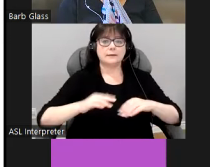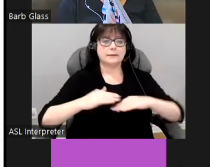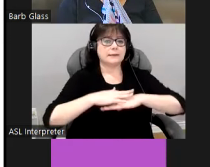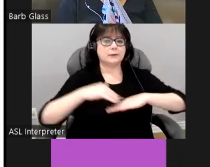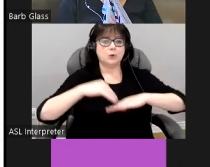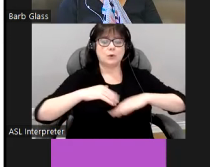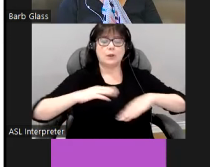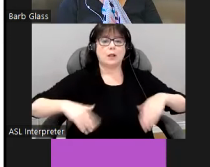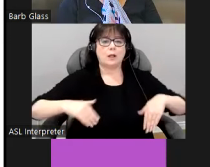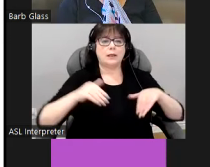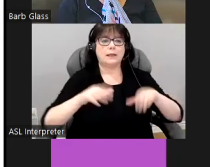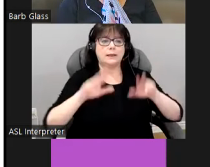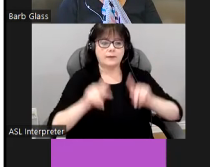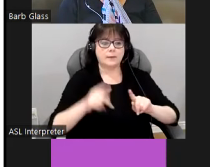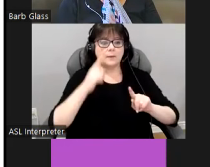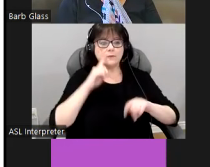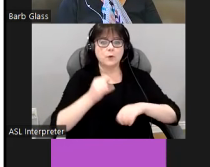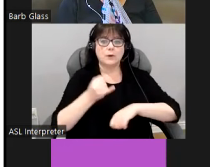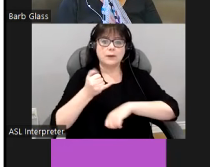these lands home.